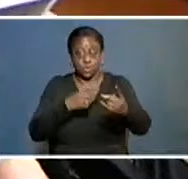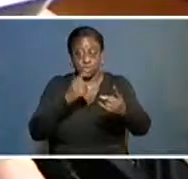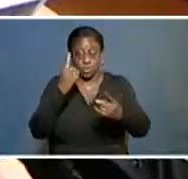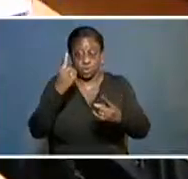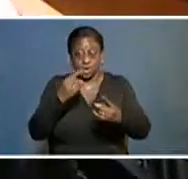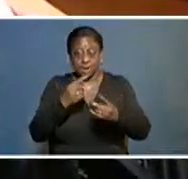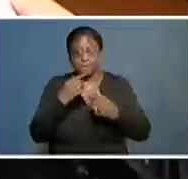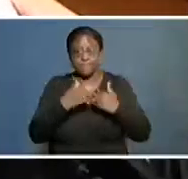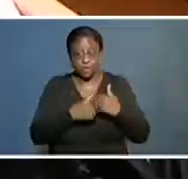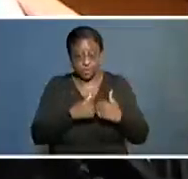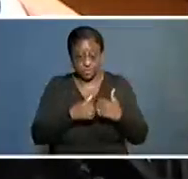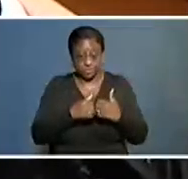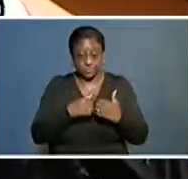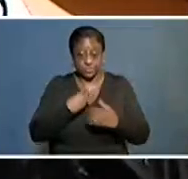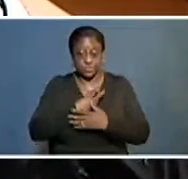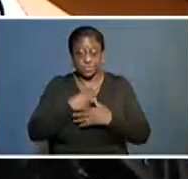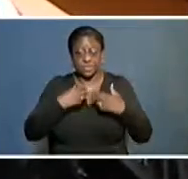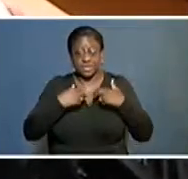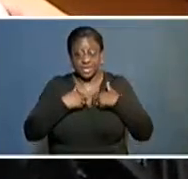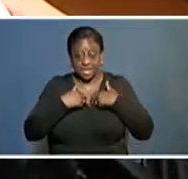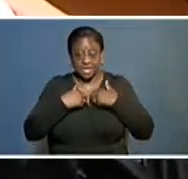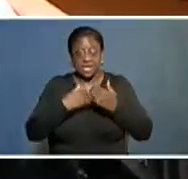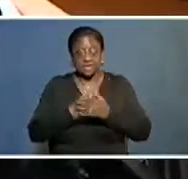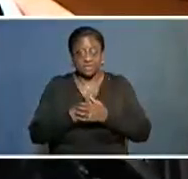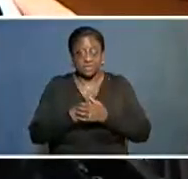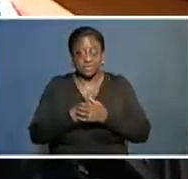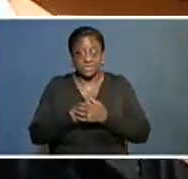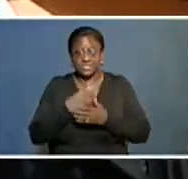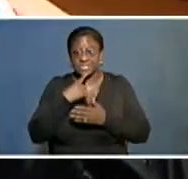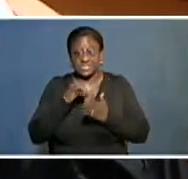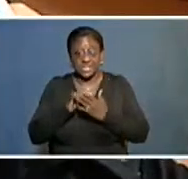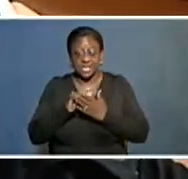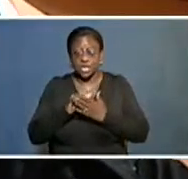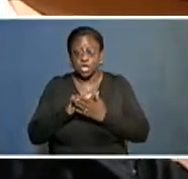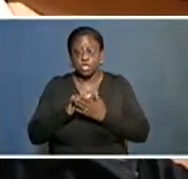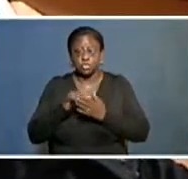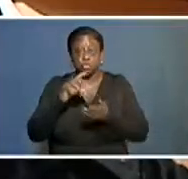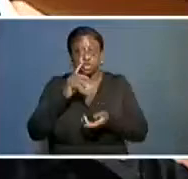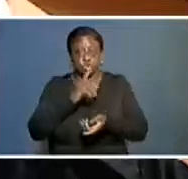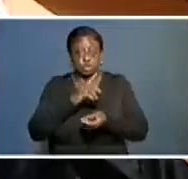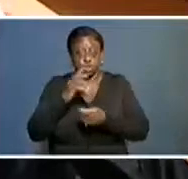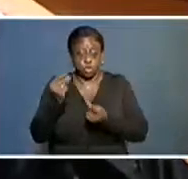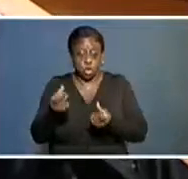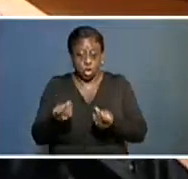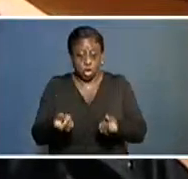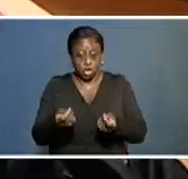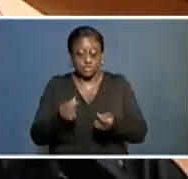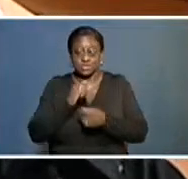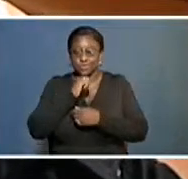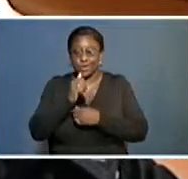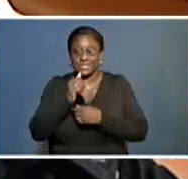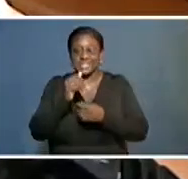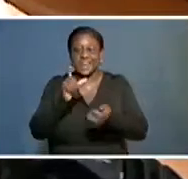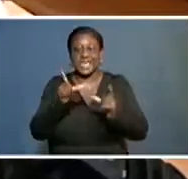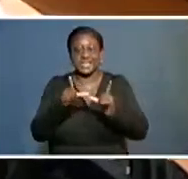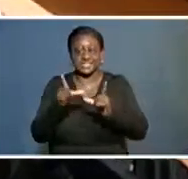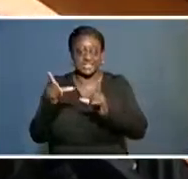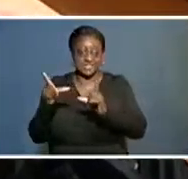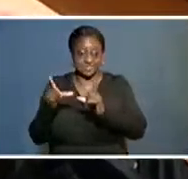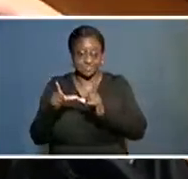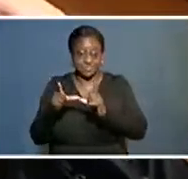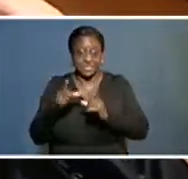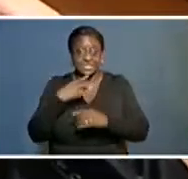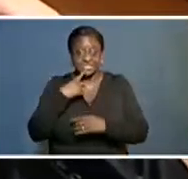that nationwide, we have very few dogs that's licensed that adhere to the legislation. The fine